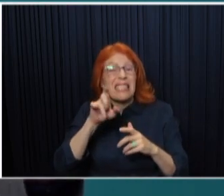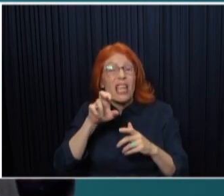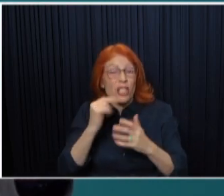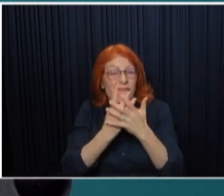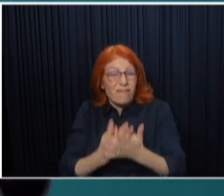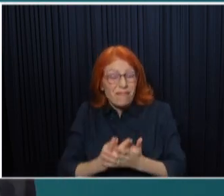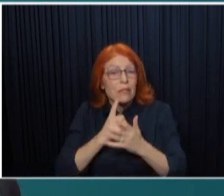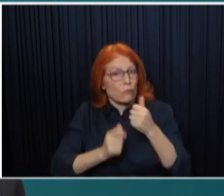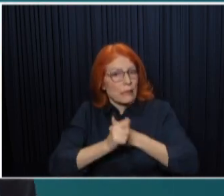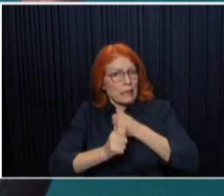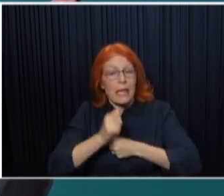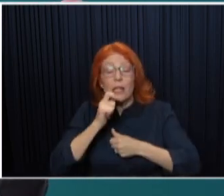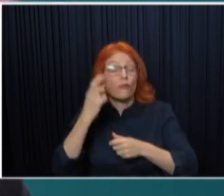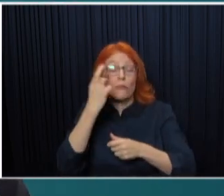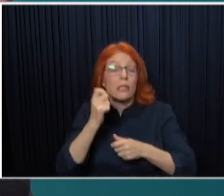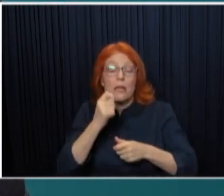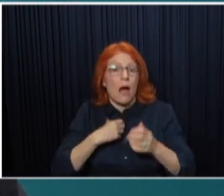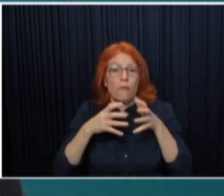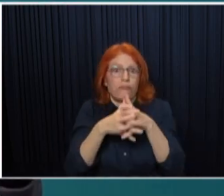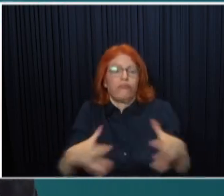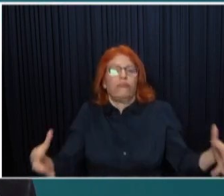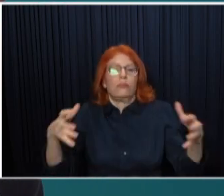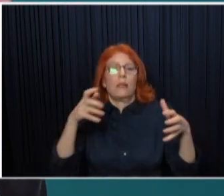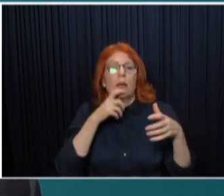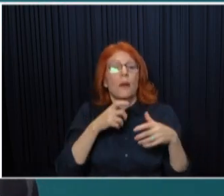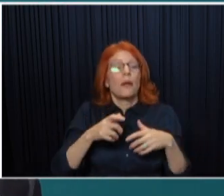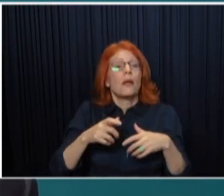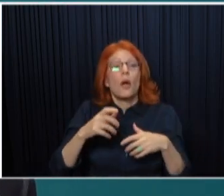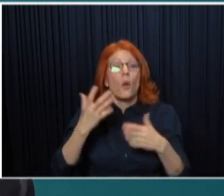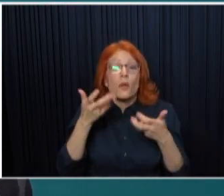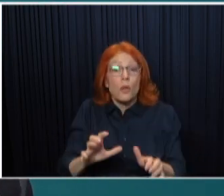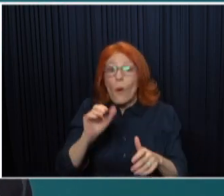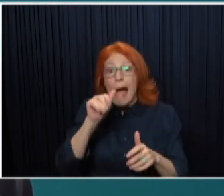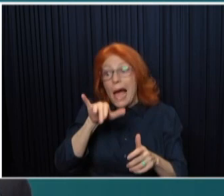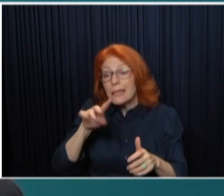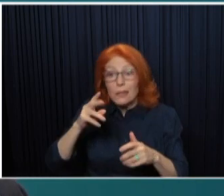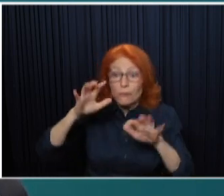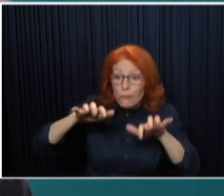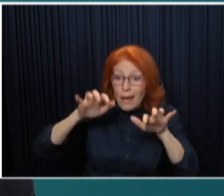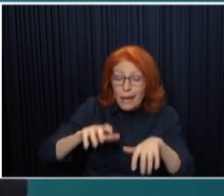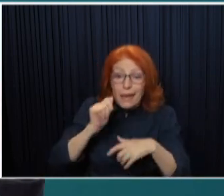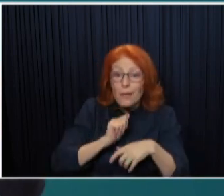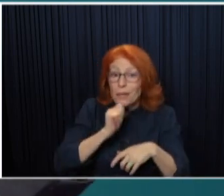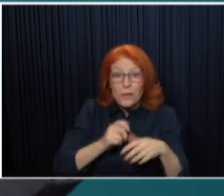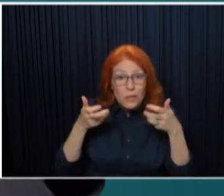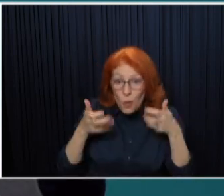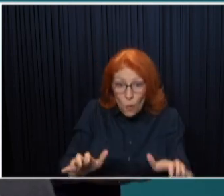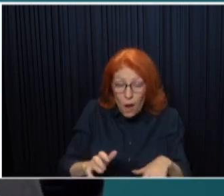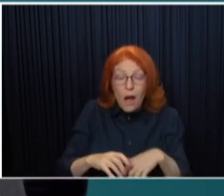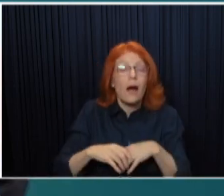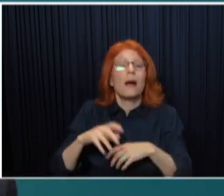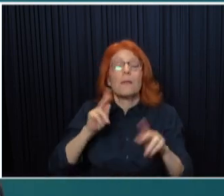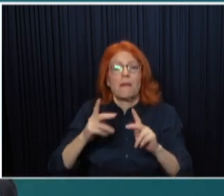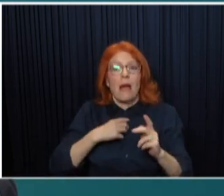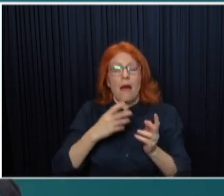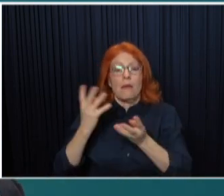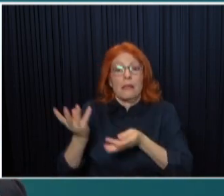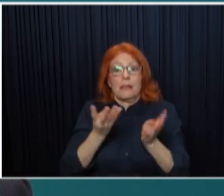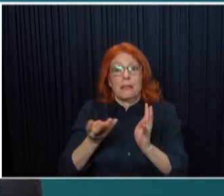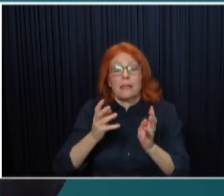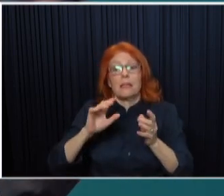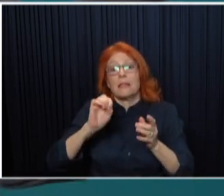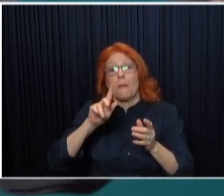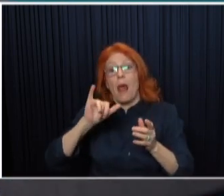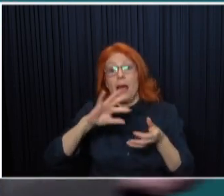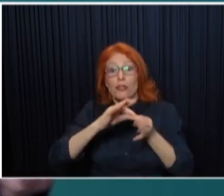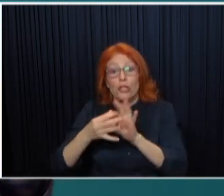mass scale. There's a reason why cloud seeding, you know, we don't want acid rain in Arizona. Somebody who has supply chain logistics, I'm used